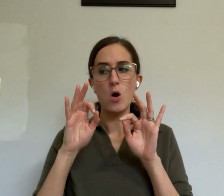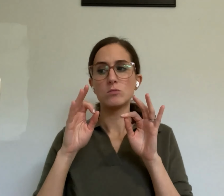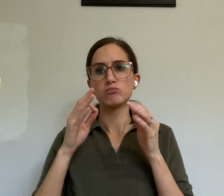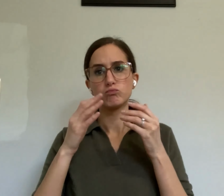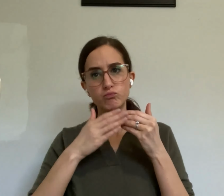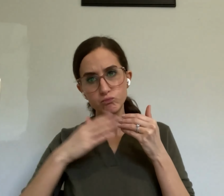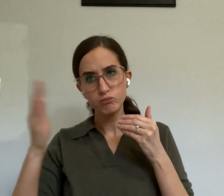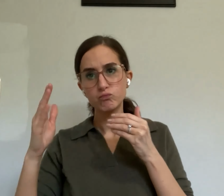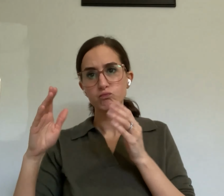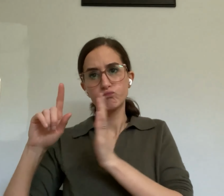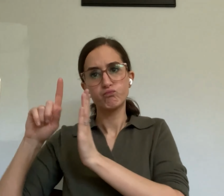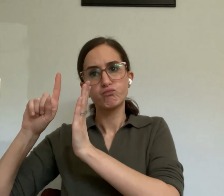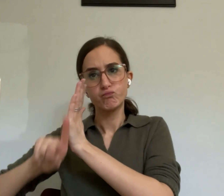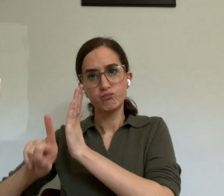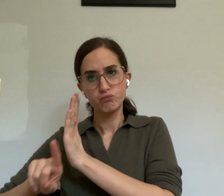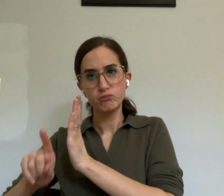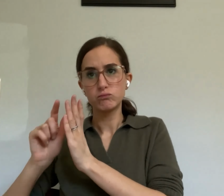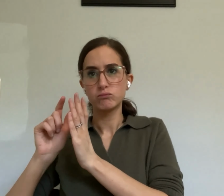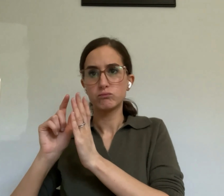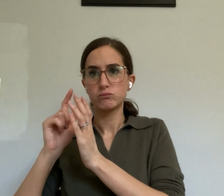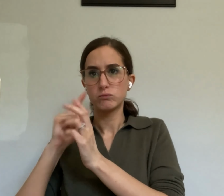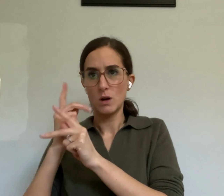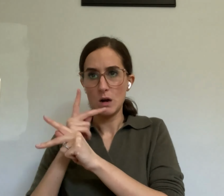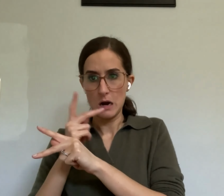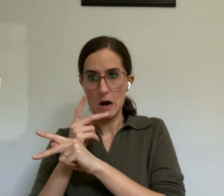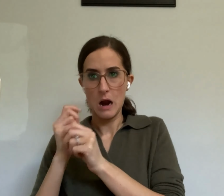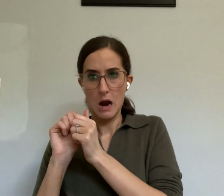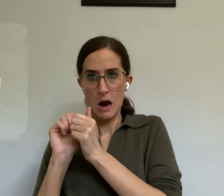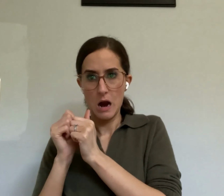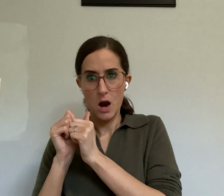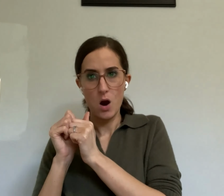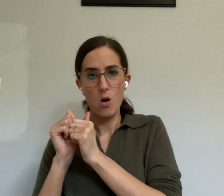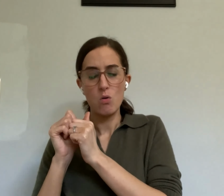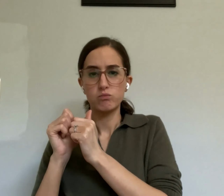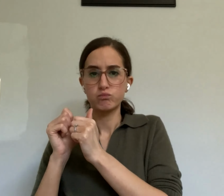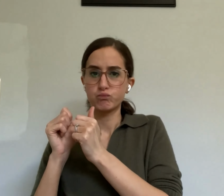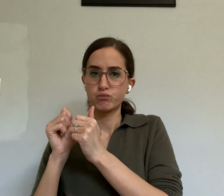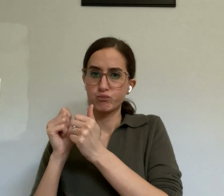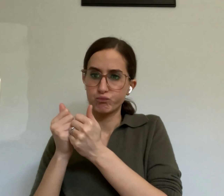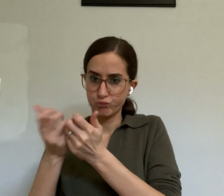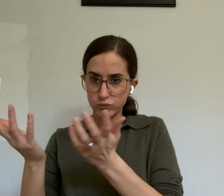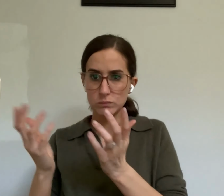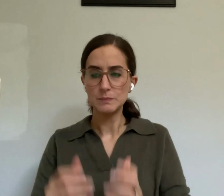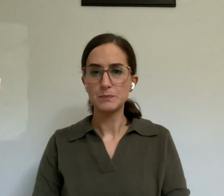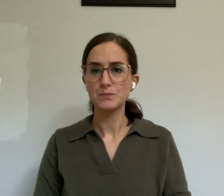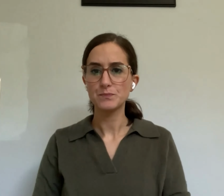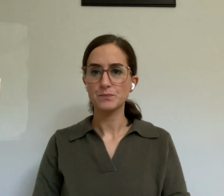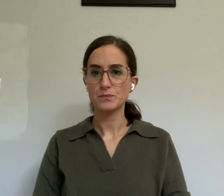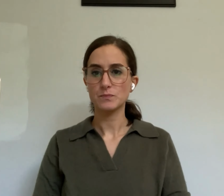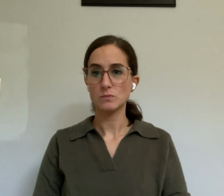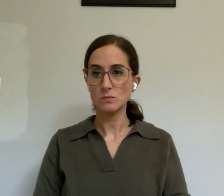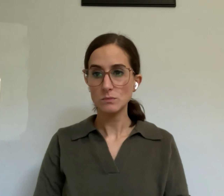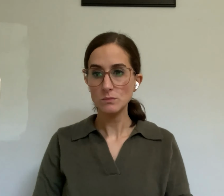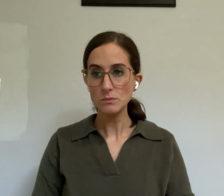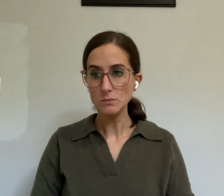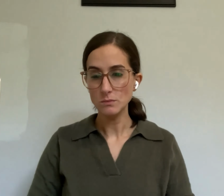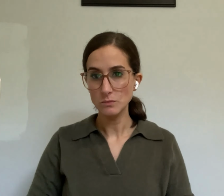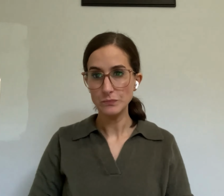have to do some more filtering work. Yo les recuerdo, la idea de hoy es terminar con el grupo de